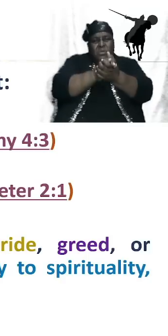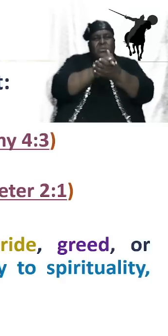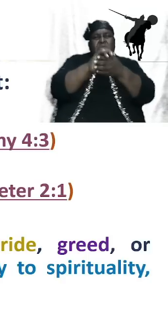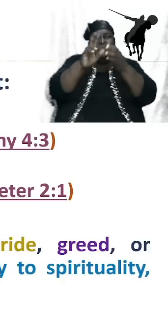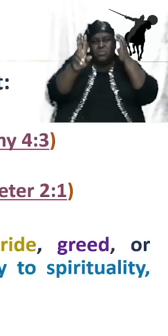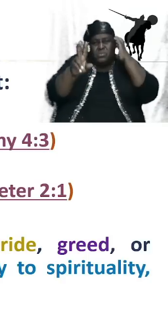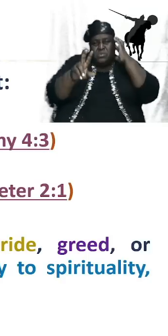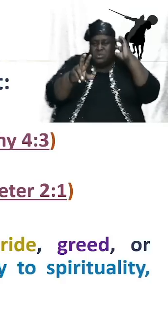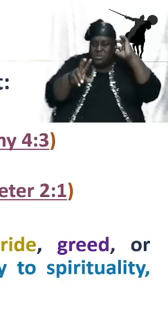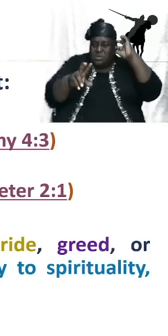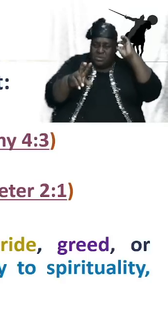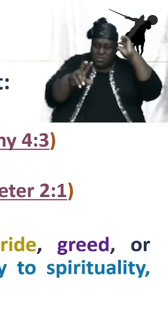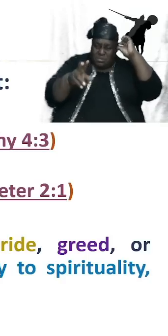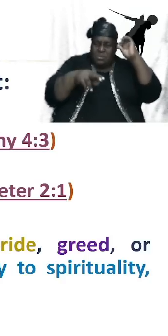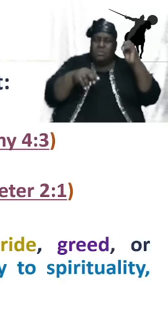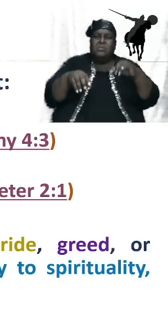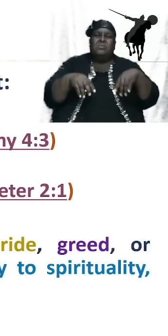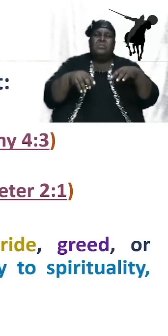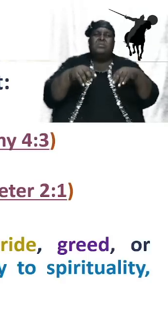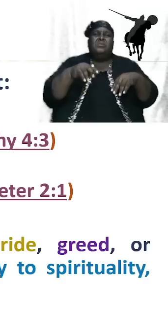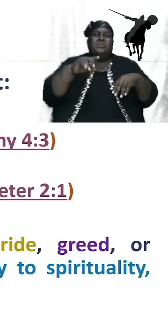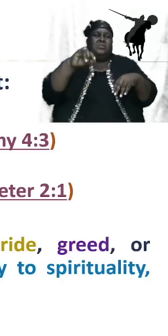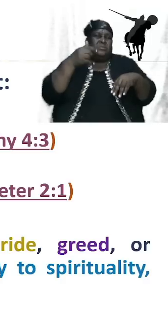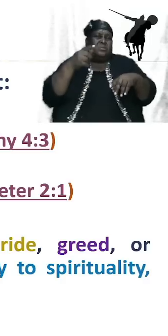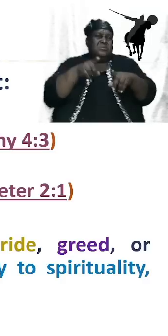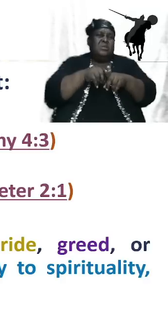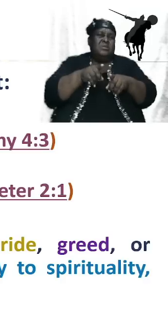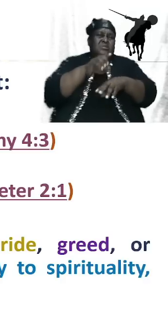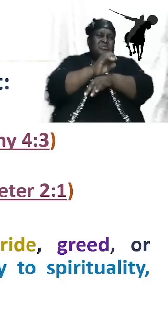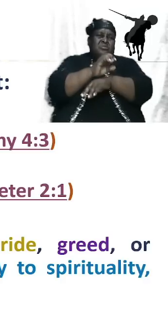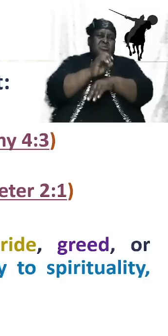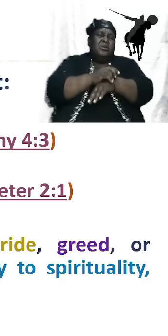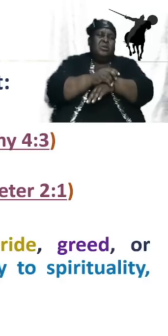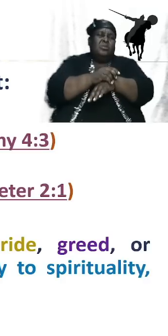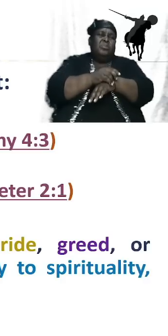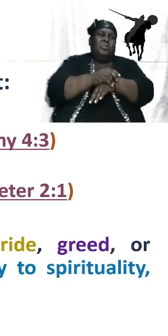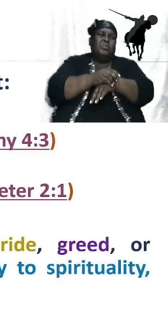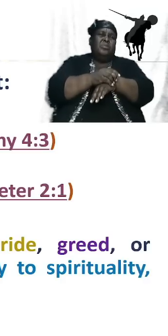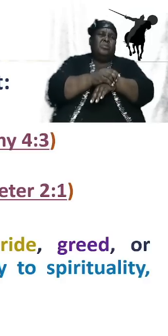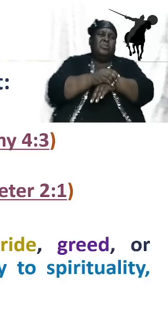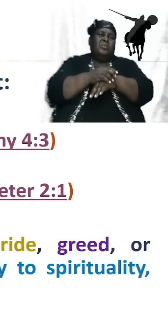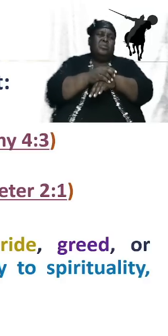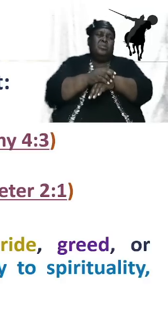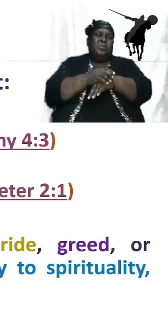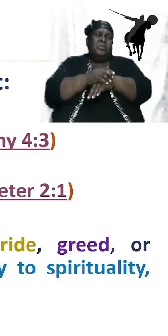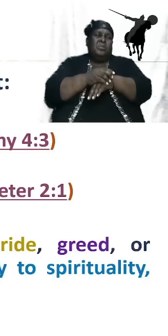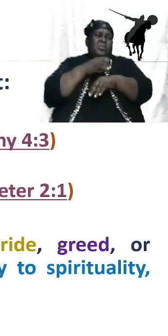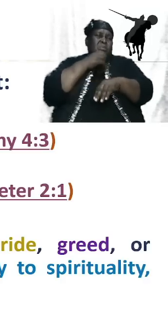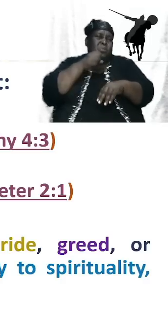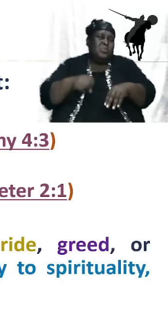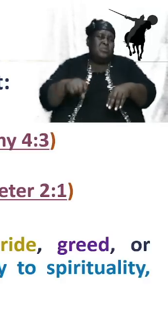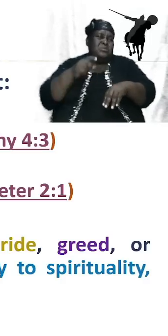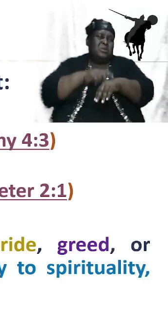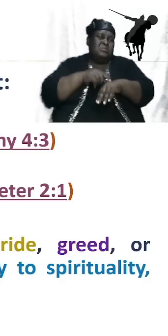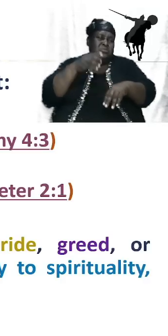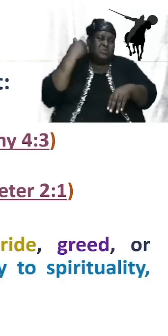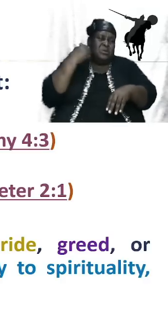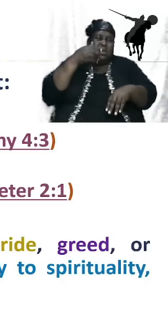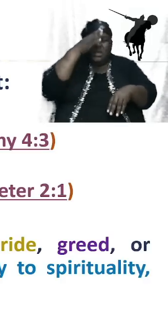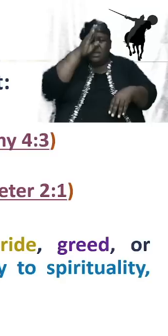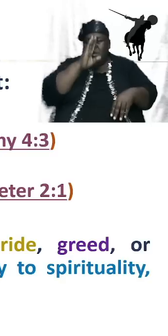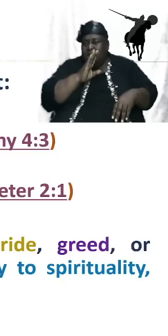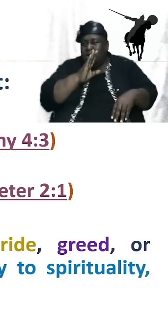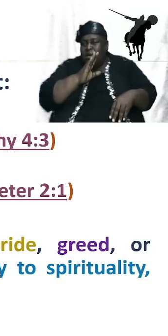Pergamos, where practically there was a marriage between the world and the church. And God presented himself as the